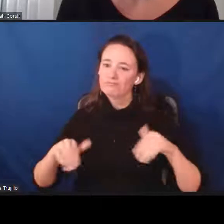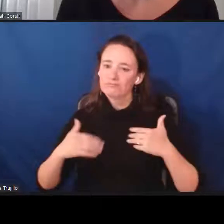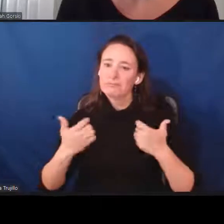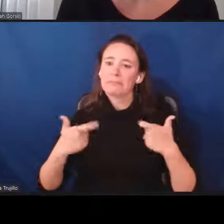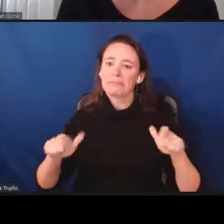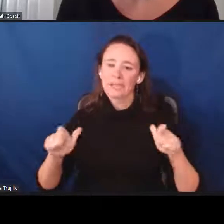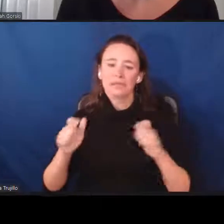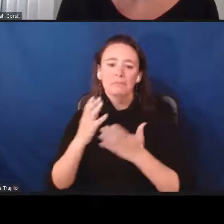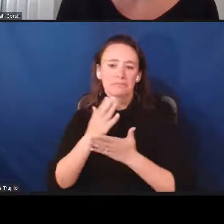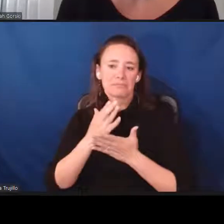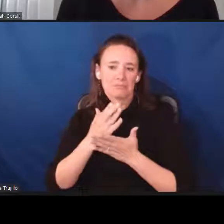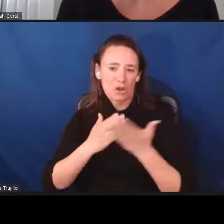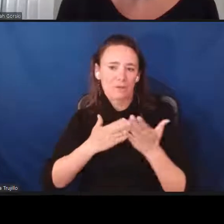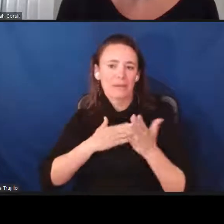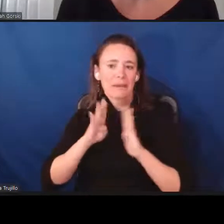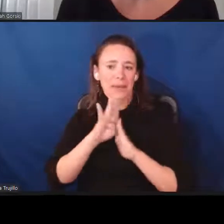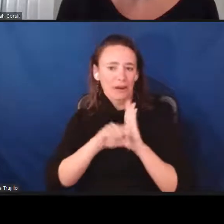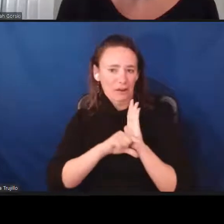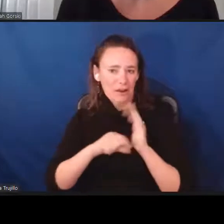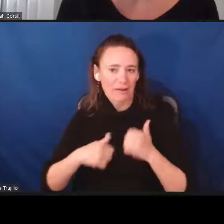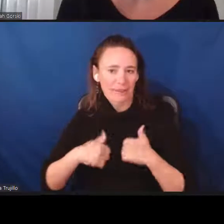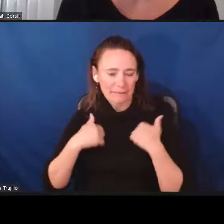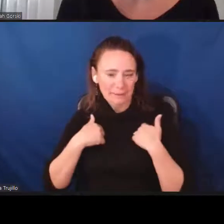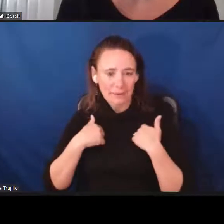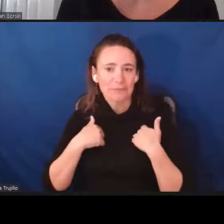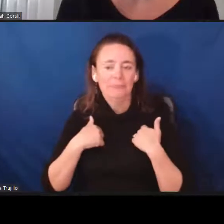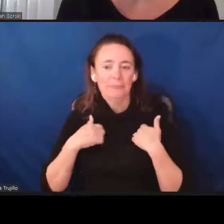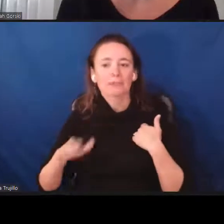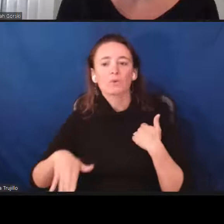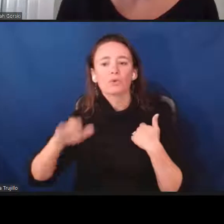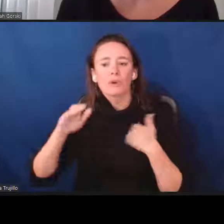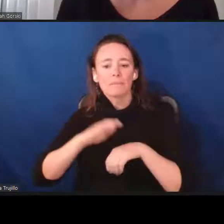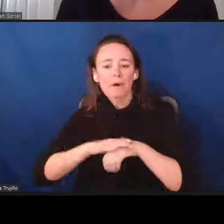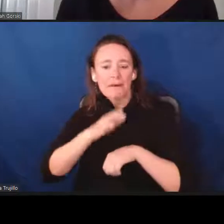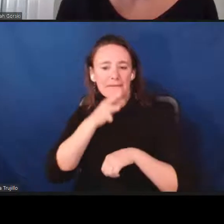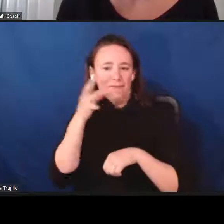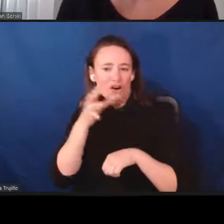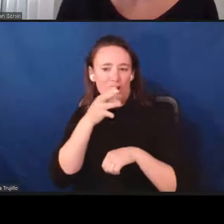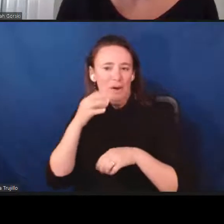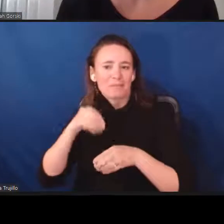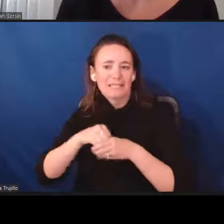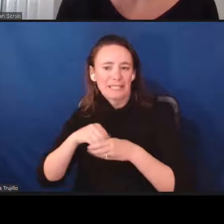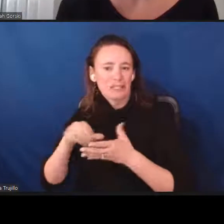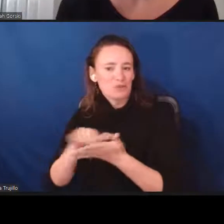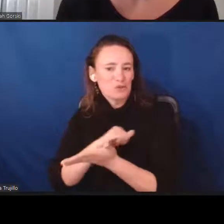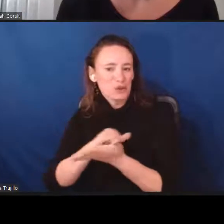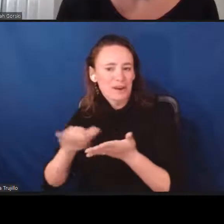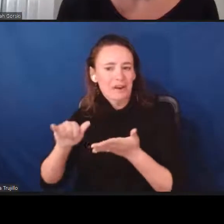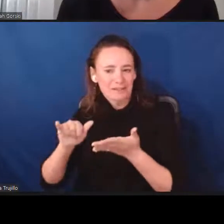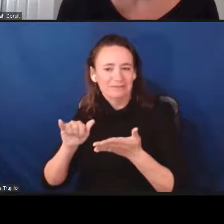grew up on a farm in upstate New York. So I'll stop there.